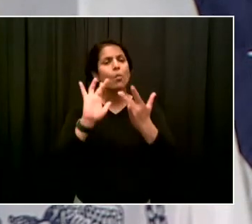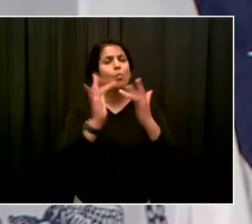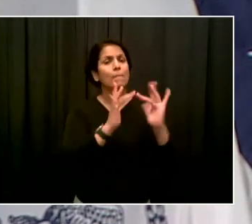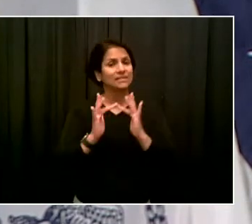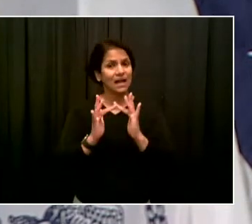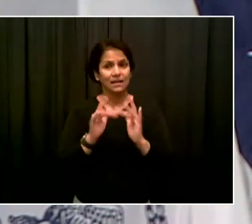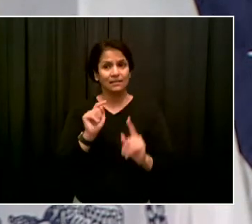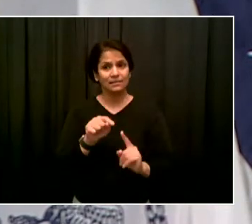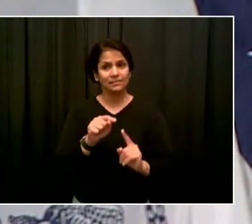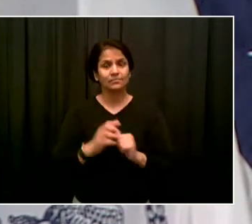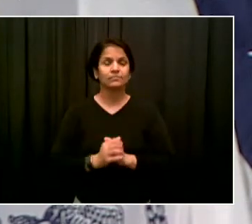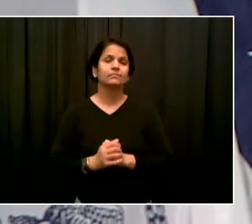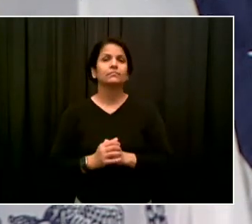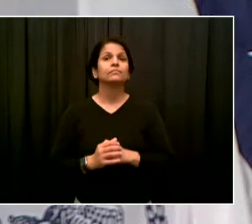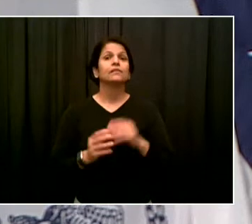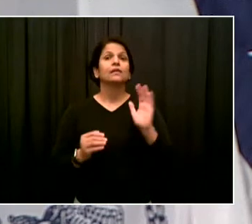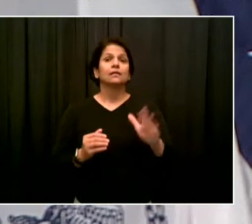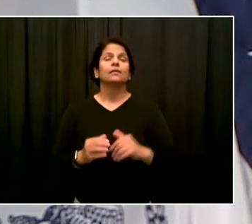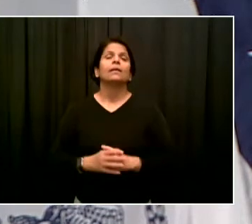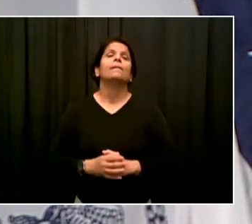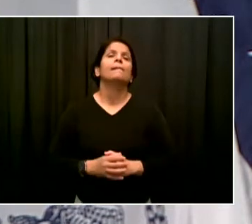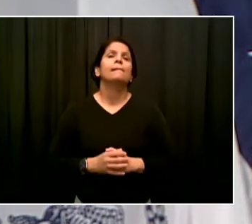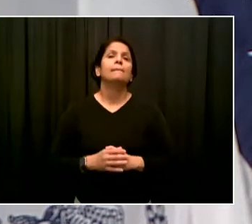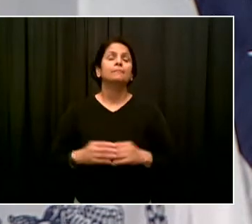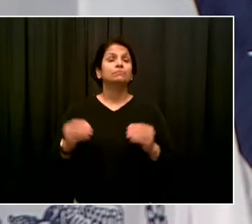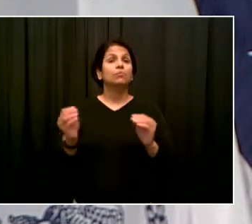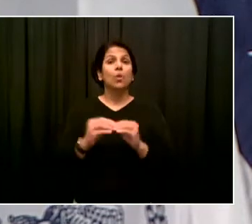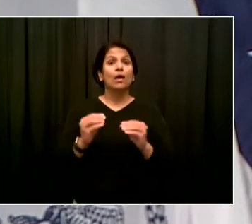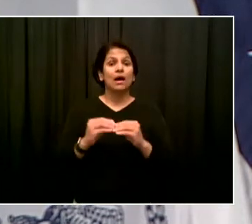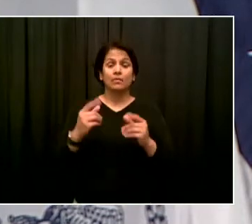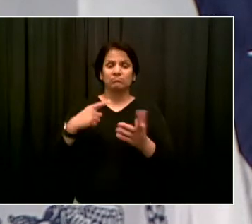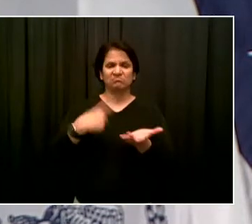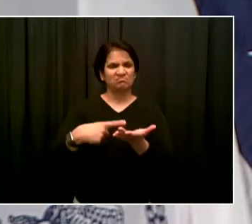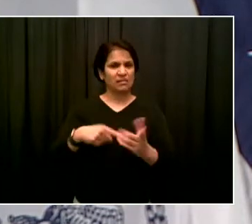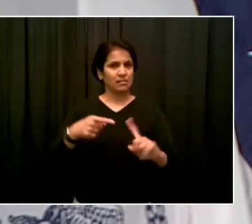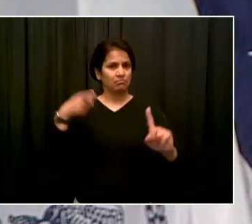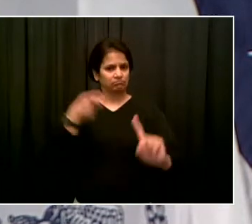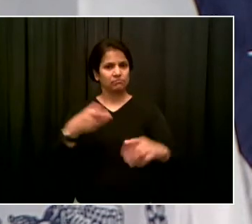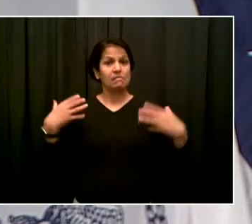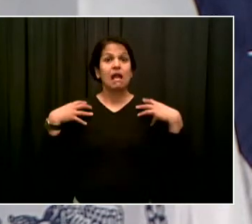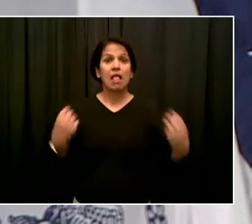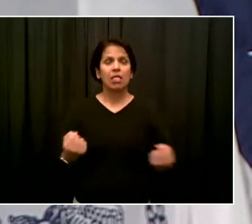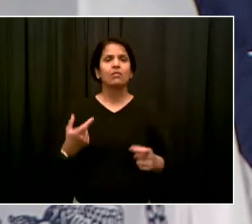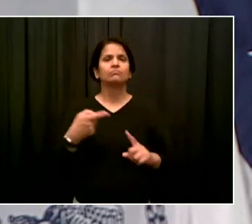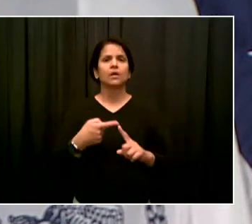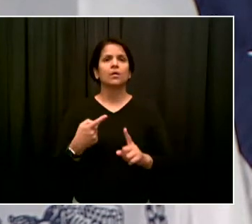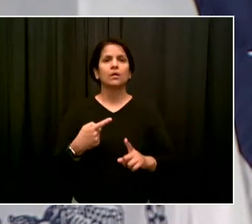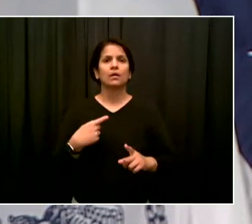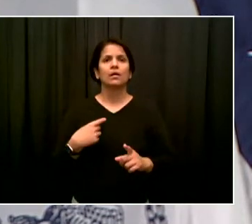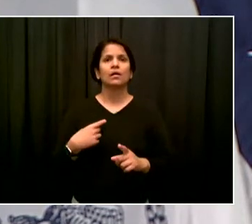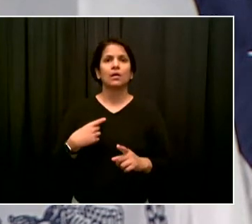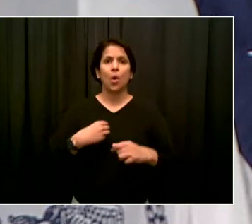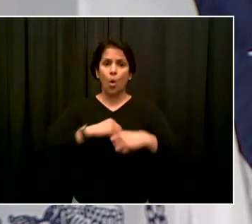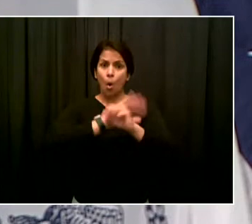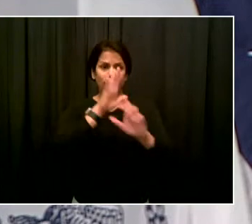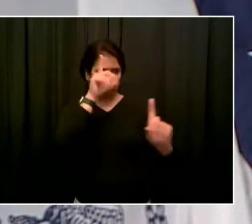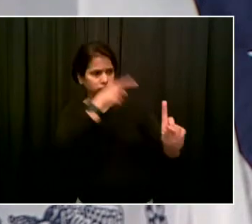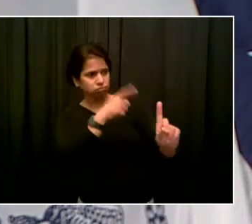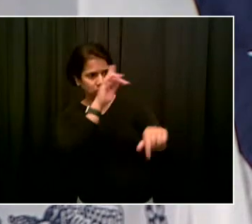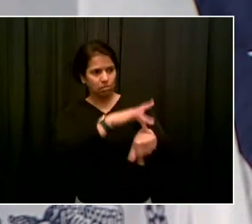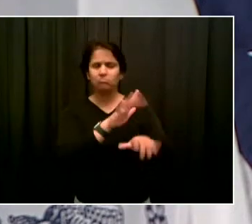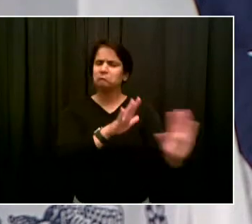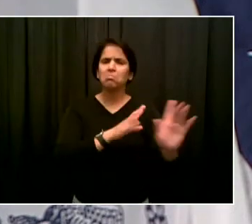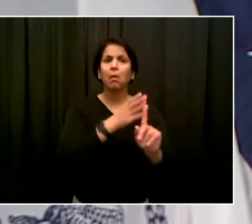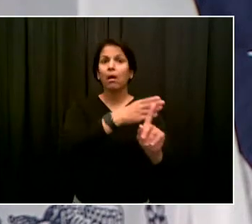the coronavirus. When we talk about health, it goes far beyond just physical health. In fact, as Charlene likes to say, there is no